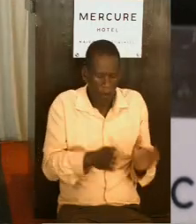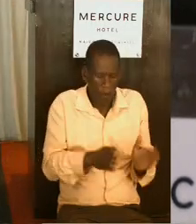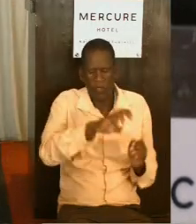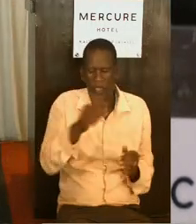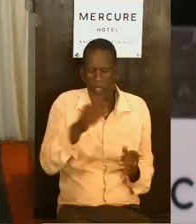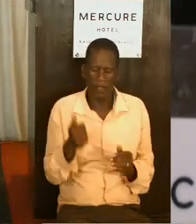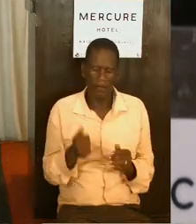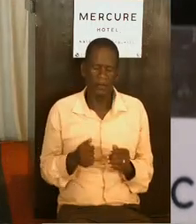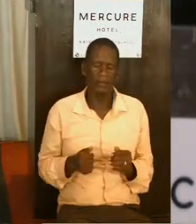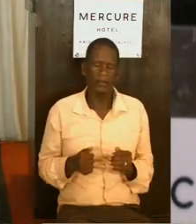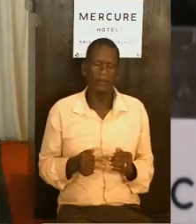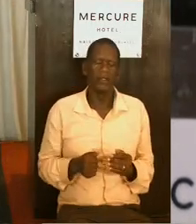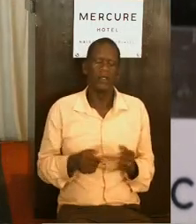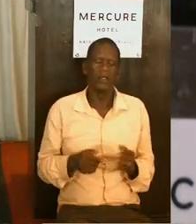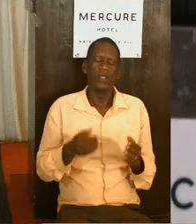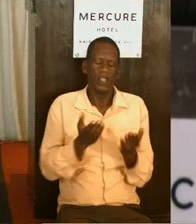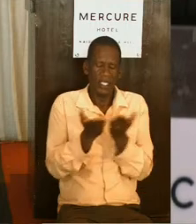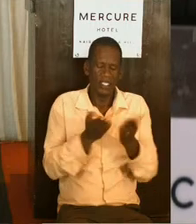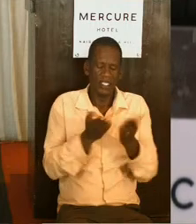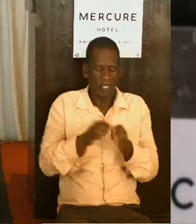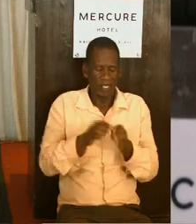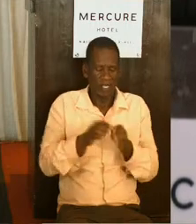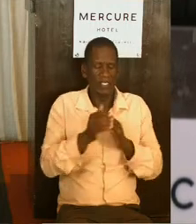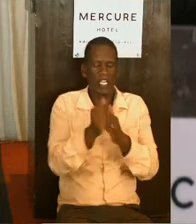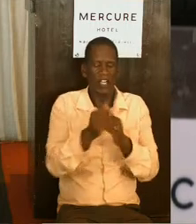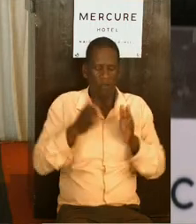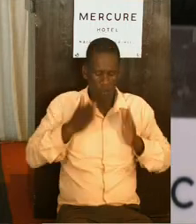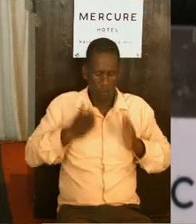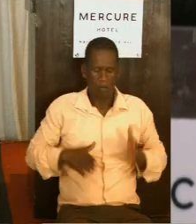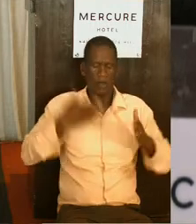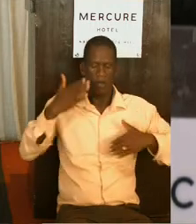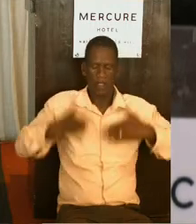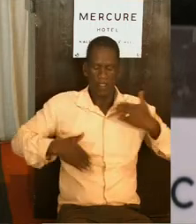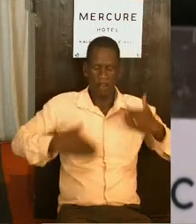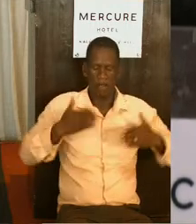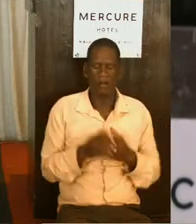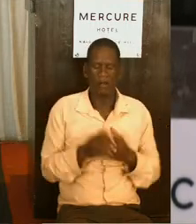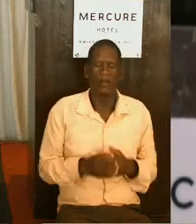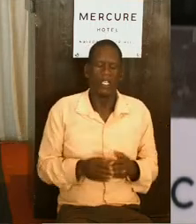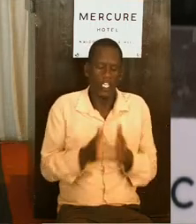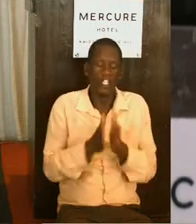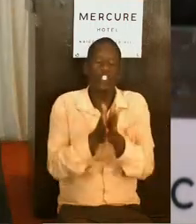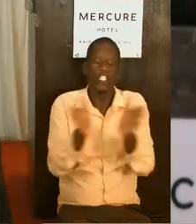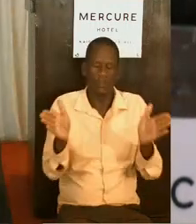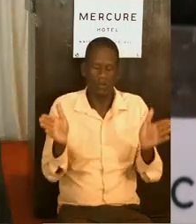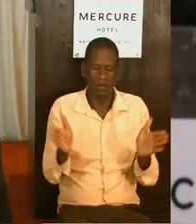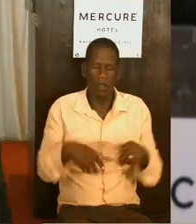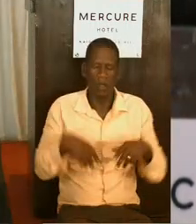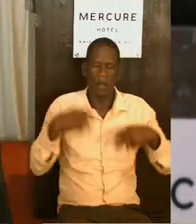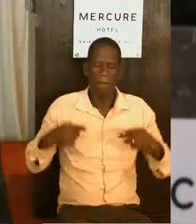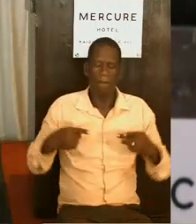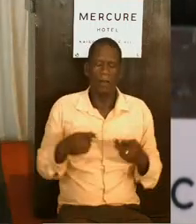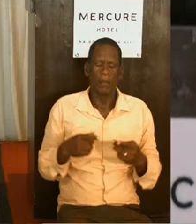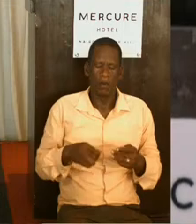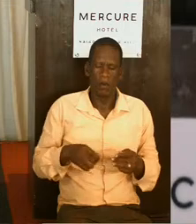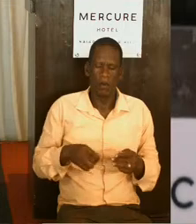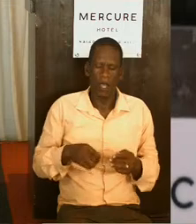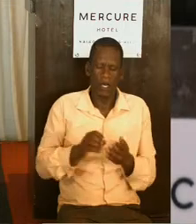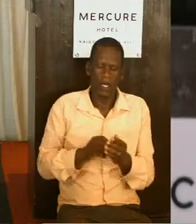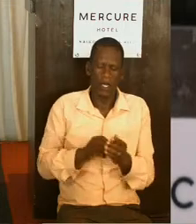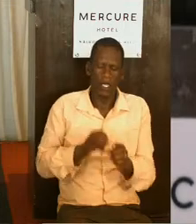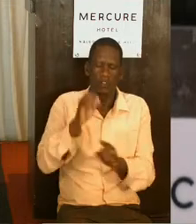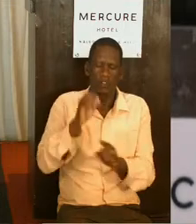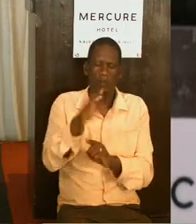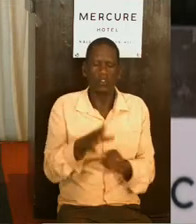another they serve as a guide for human behavior generally people are predisposed